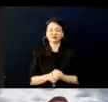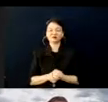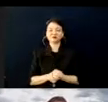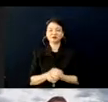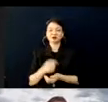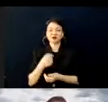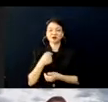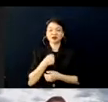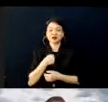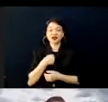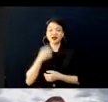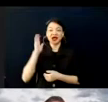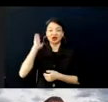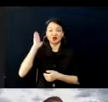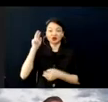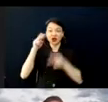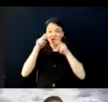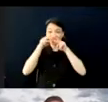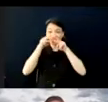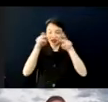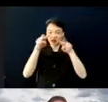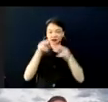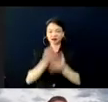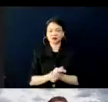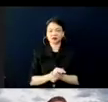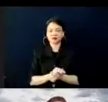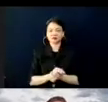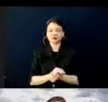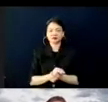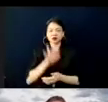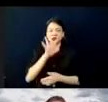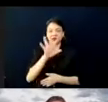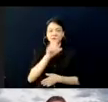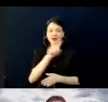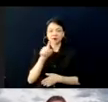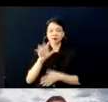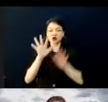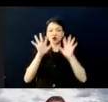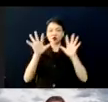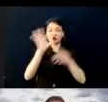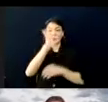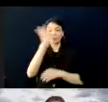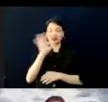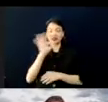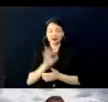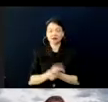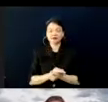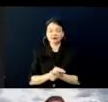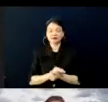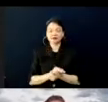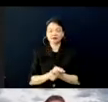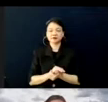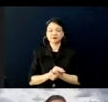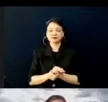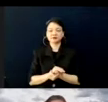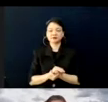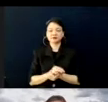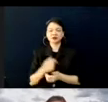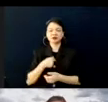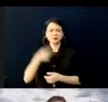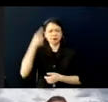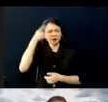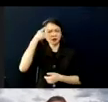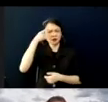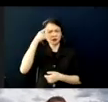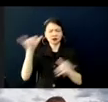around 5 to 10%, but we have a pretty good spread of votes from, you know, everywhere from less than 5% to more than 20%.